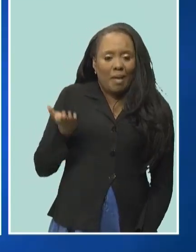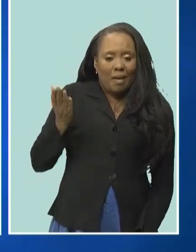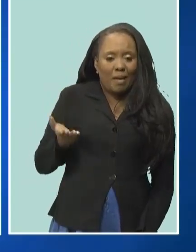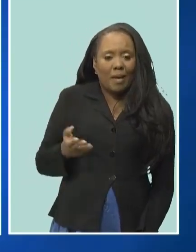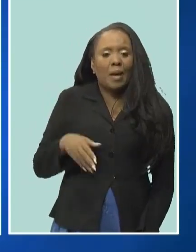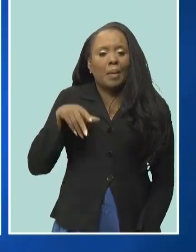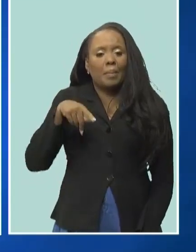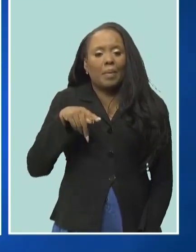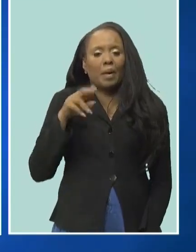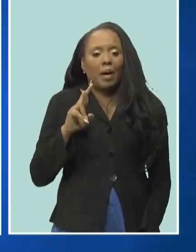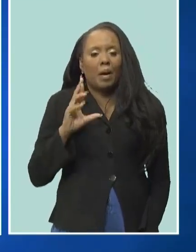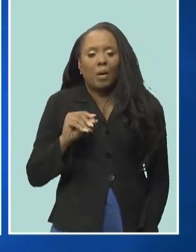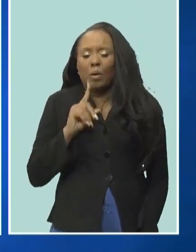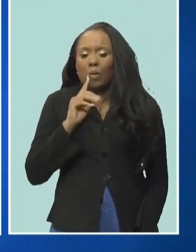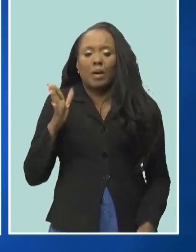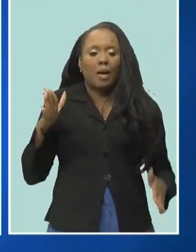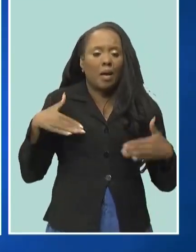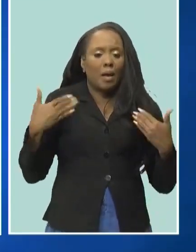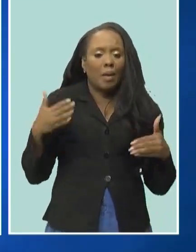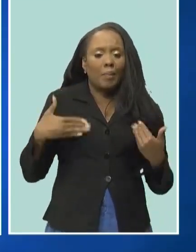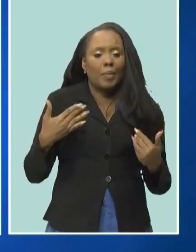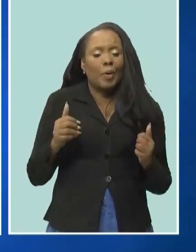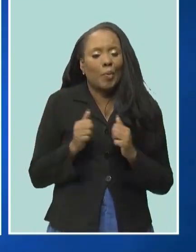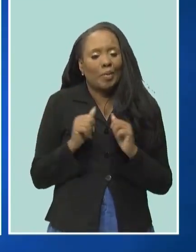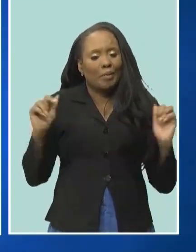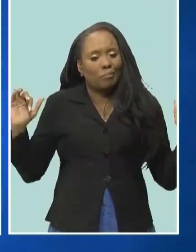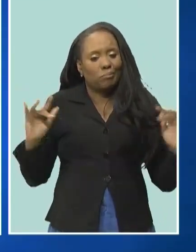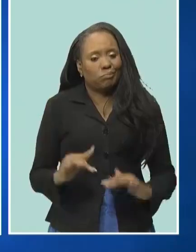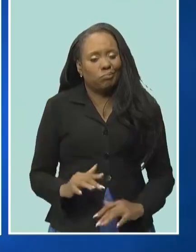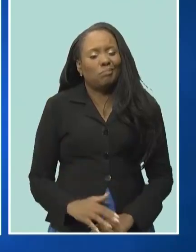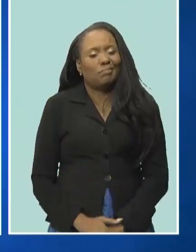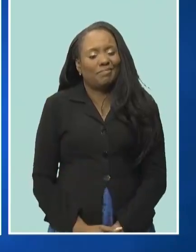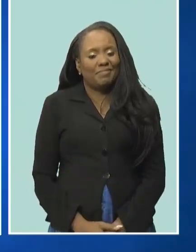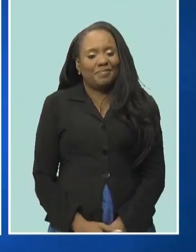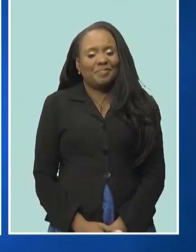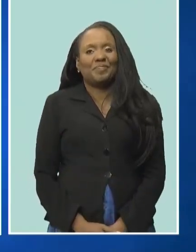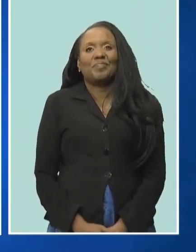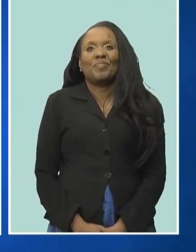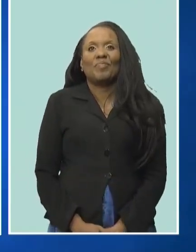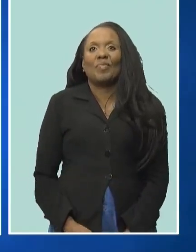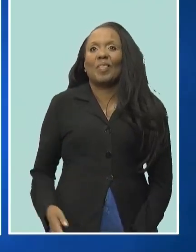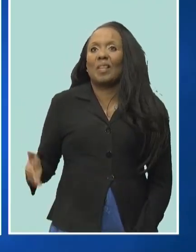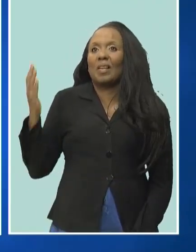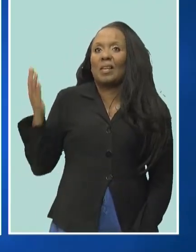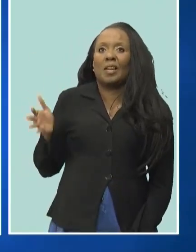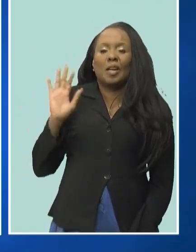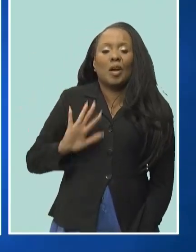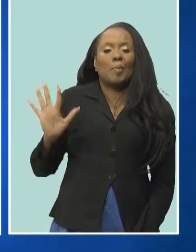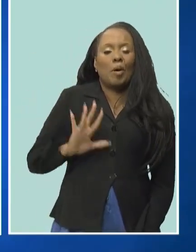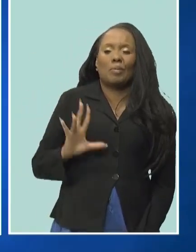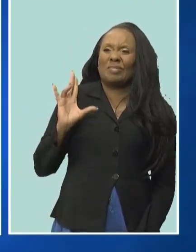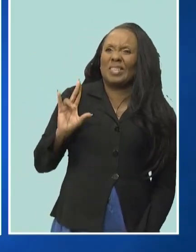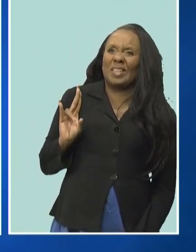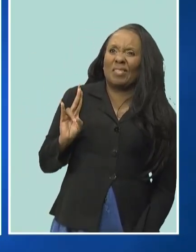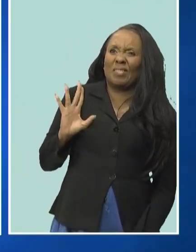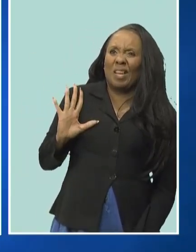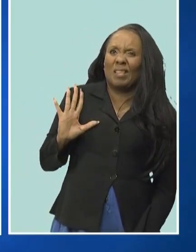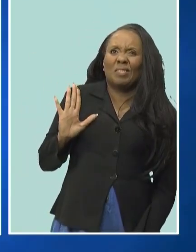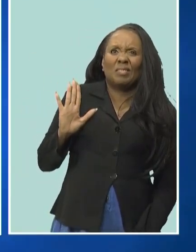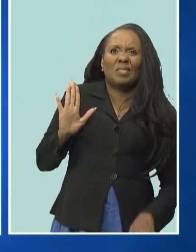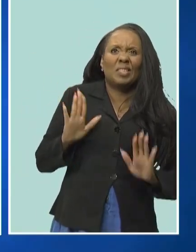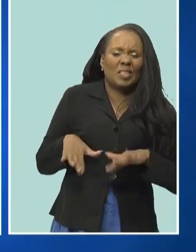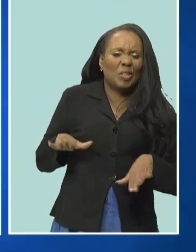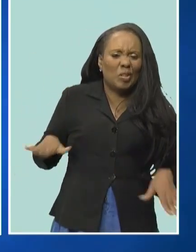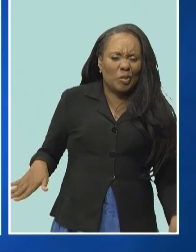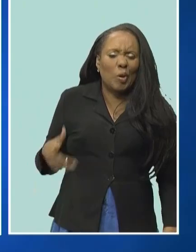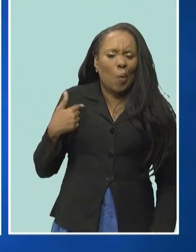Public Relations Officer Courtney Downs is pleased with the response. We've catered for just about 75 kids or thereabout, but